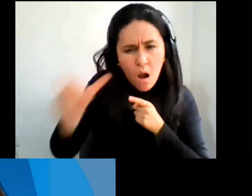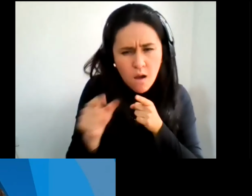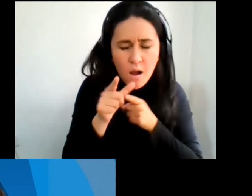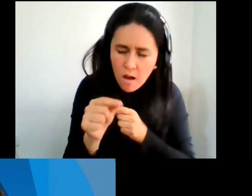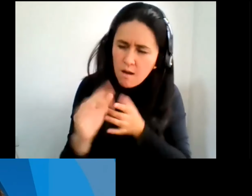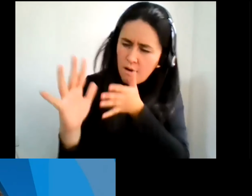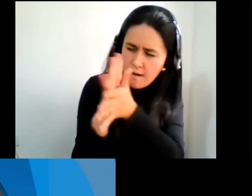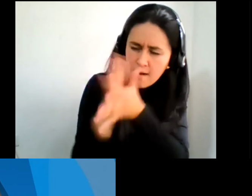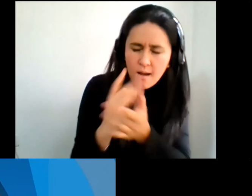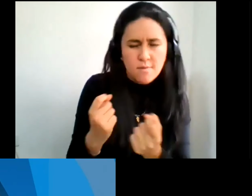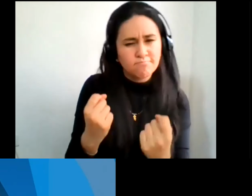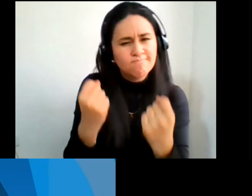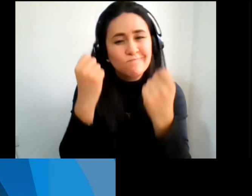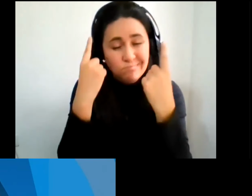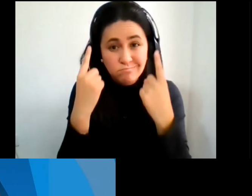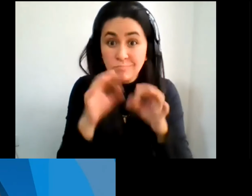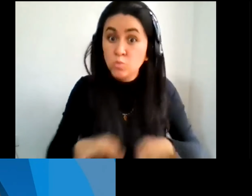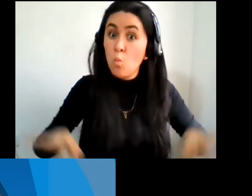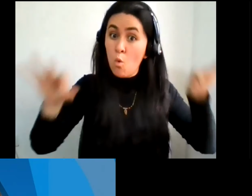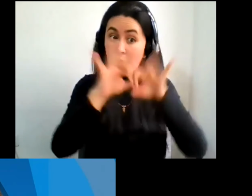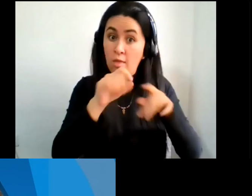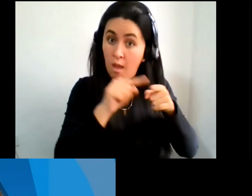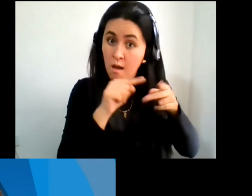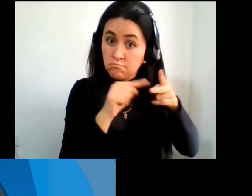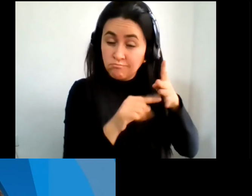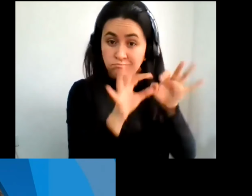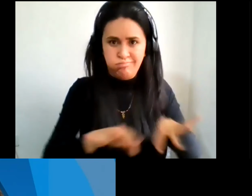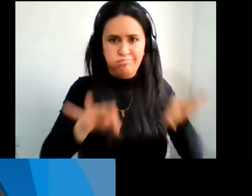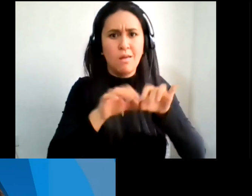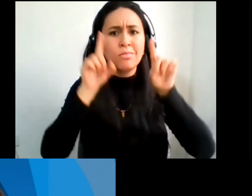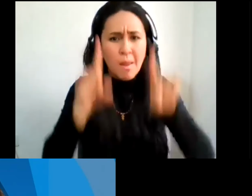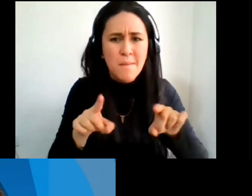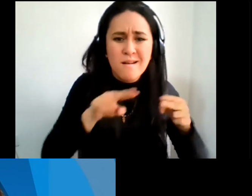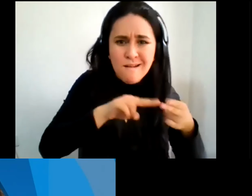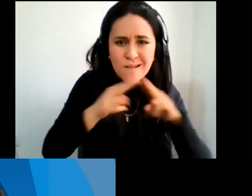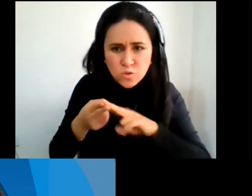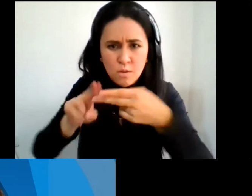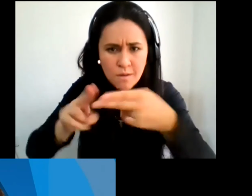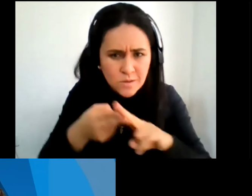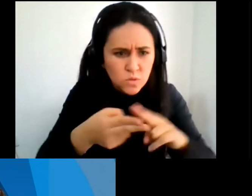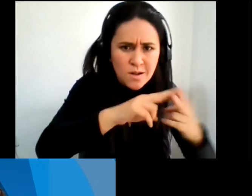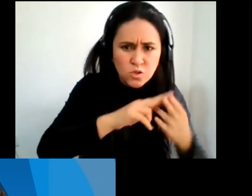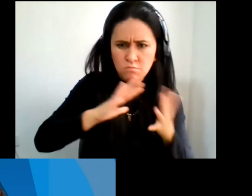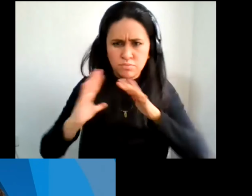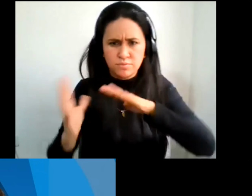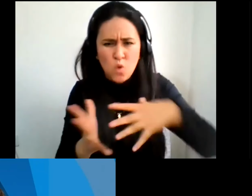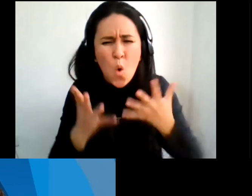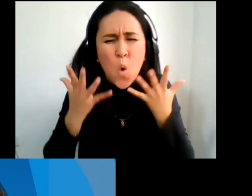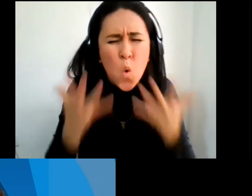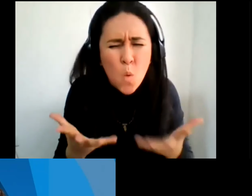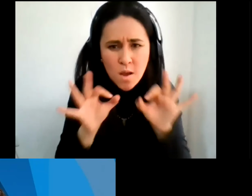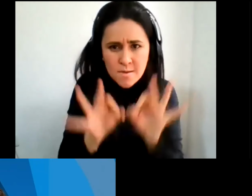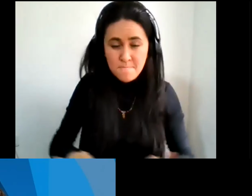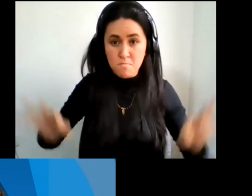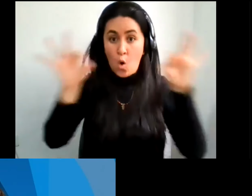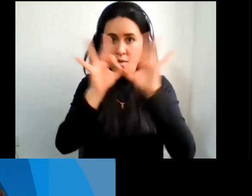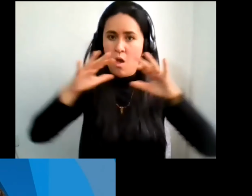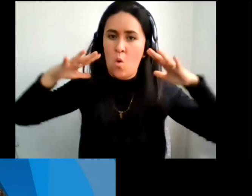Each one is important, but the relationships between these is also important. And above all, the